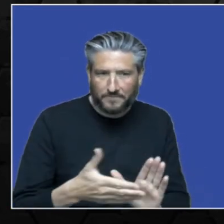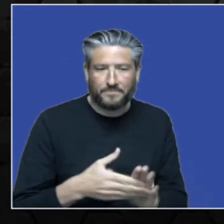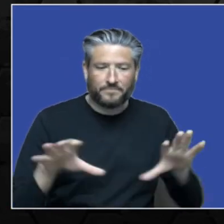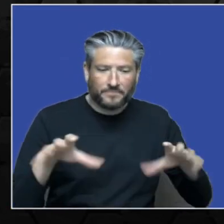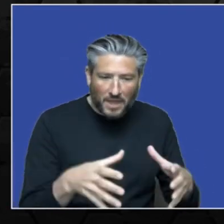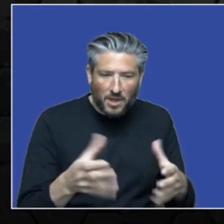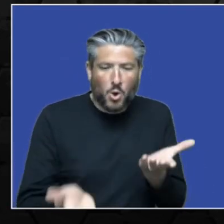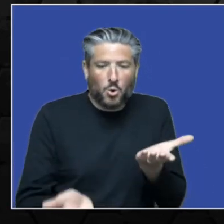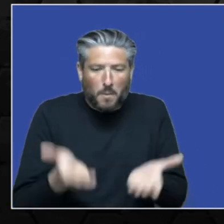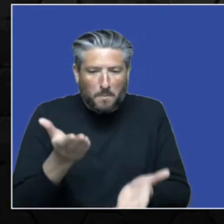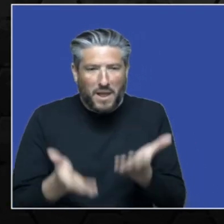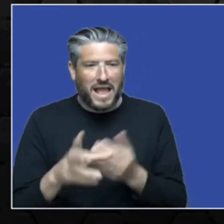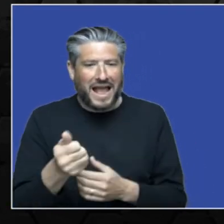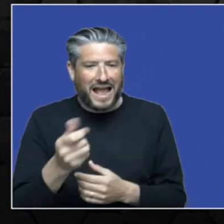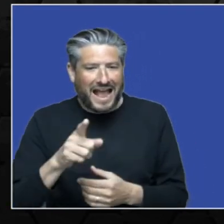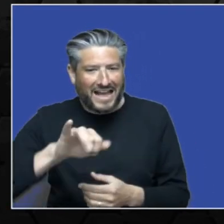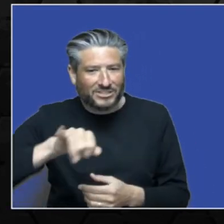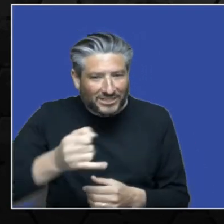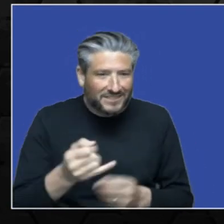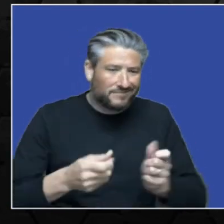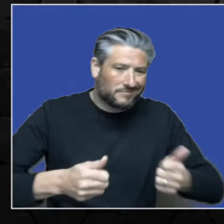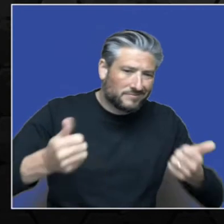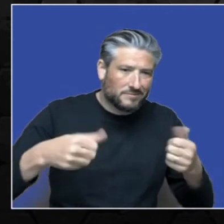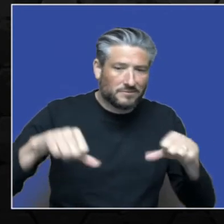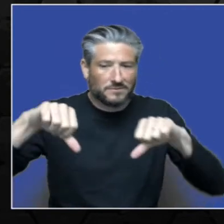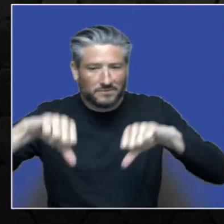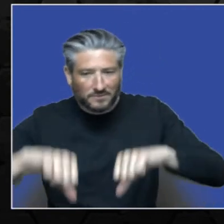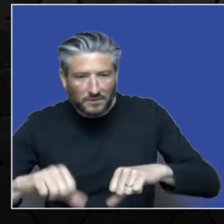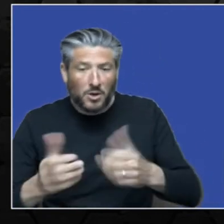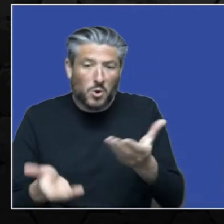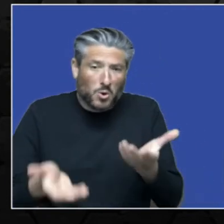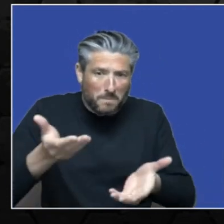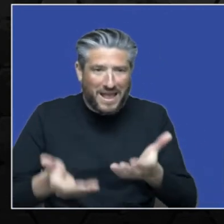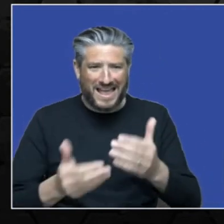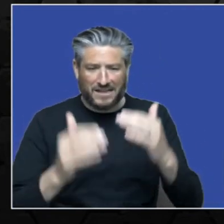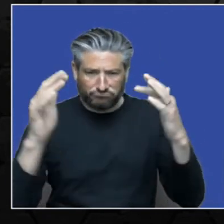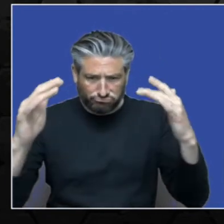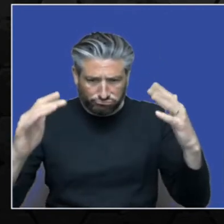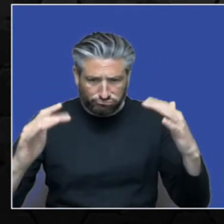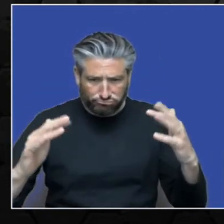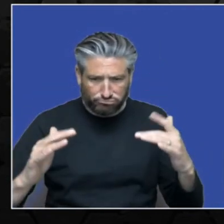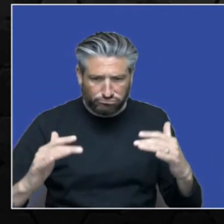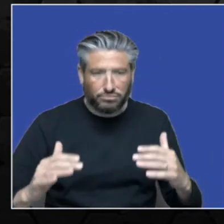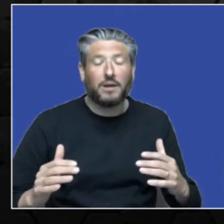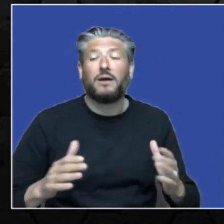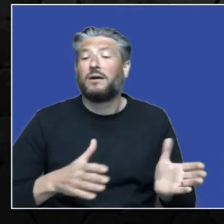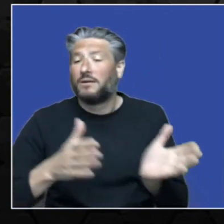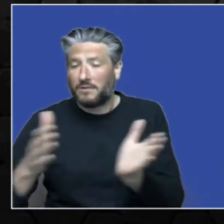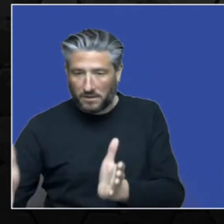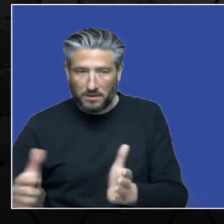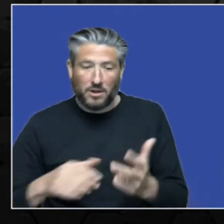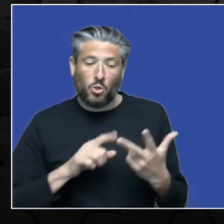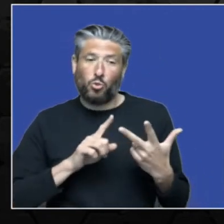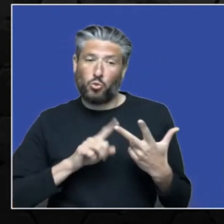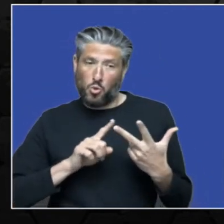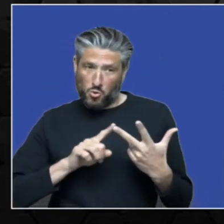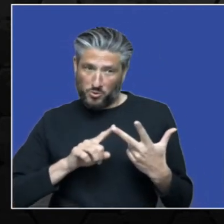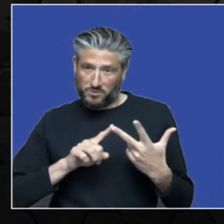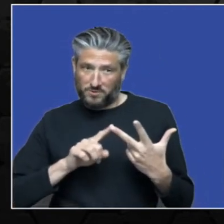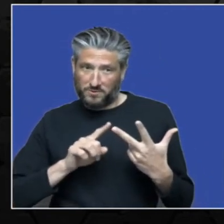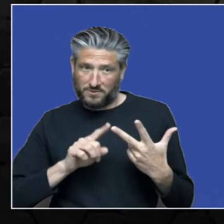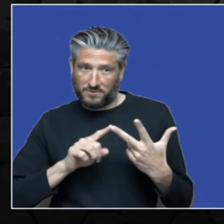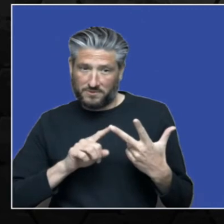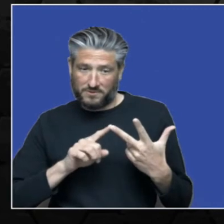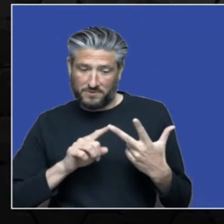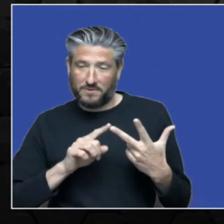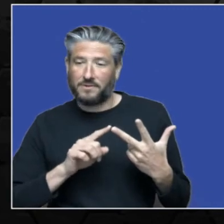a machine learning model. So that would be the lexicon based classification technique. And the last one would be label propagation. Label propagation